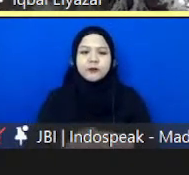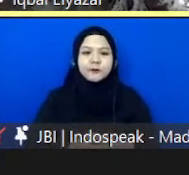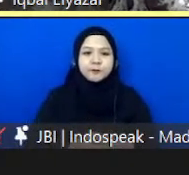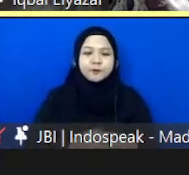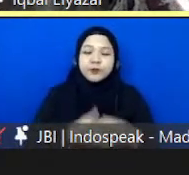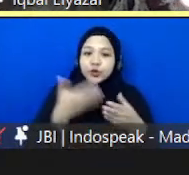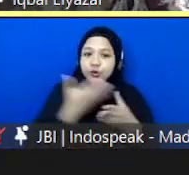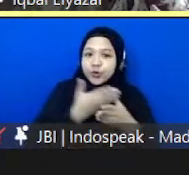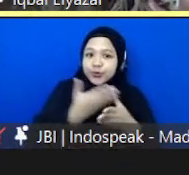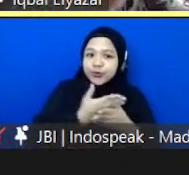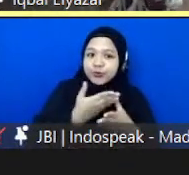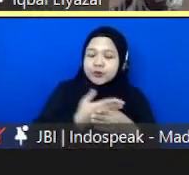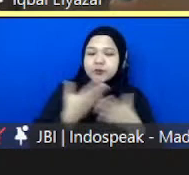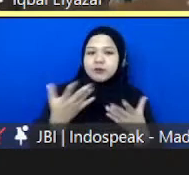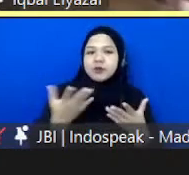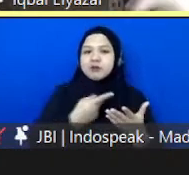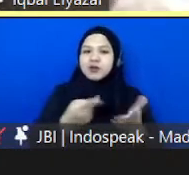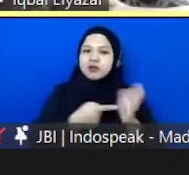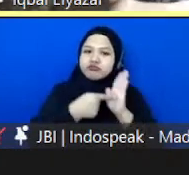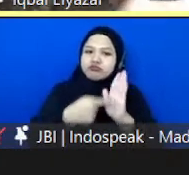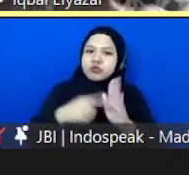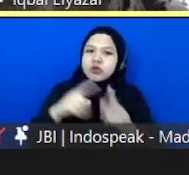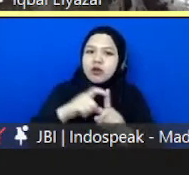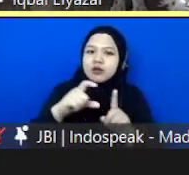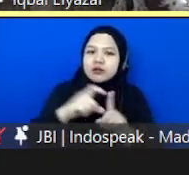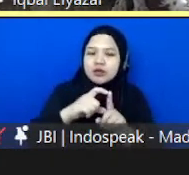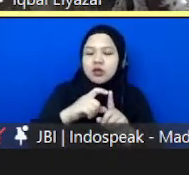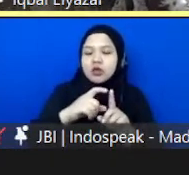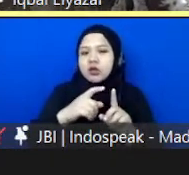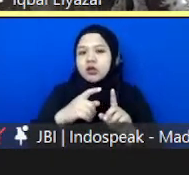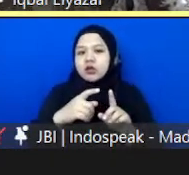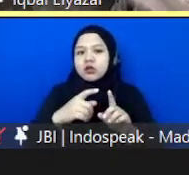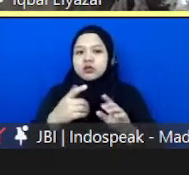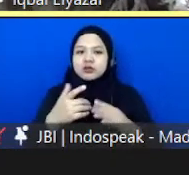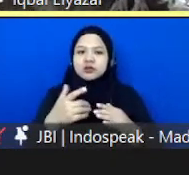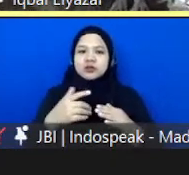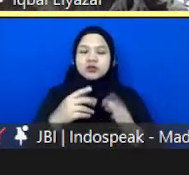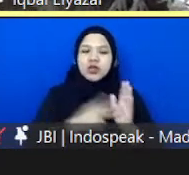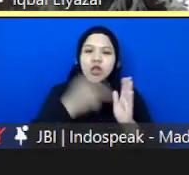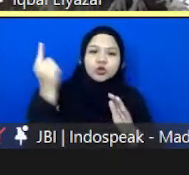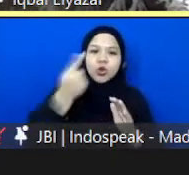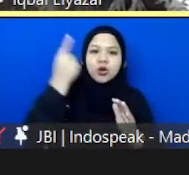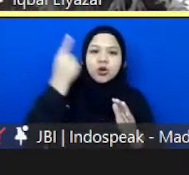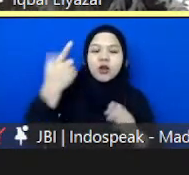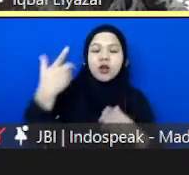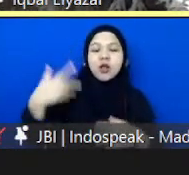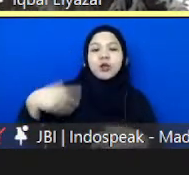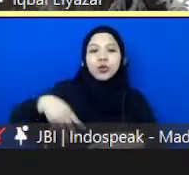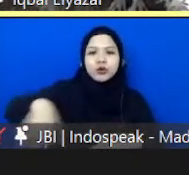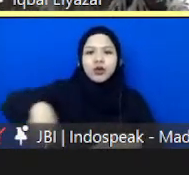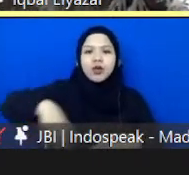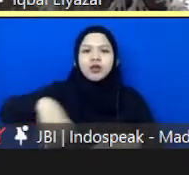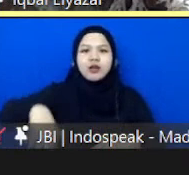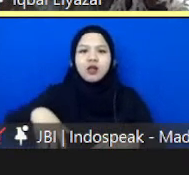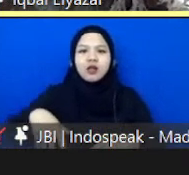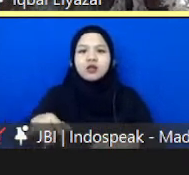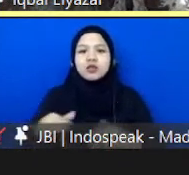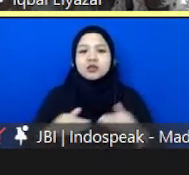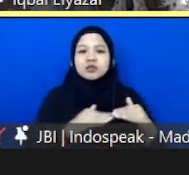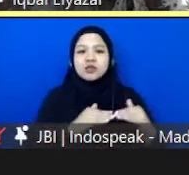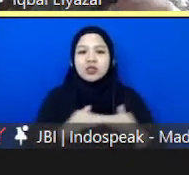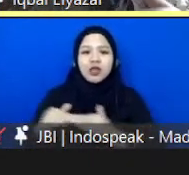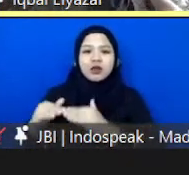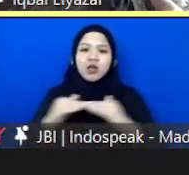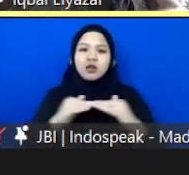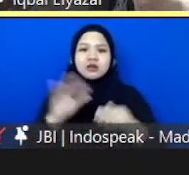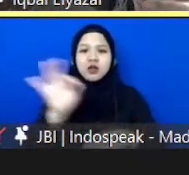document and then how they present the data nationally and then subnationals. There is no standard requirement at the time for data dissemination. And